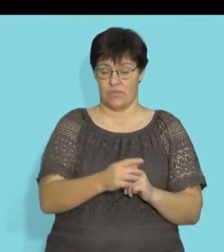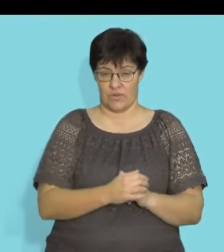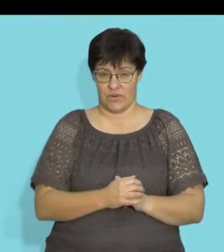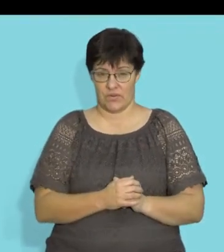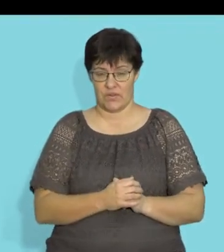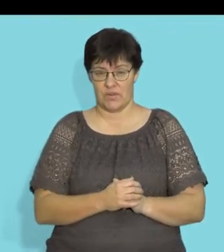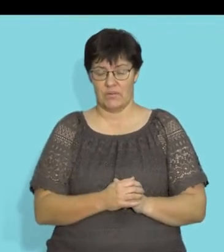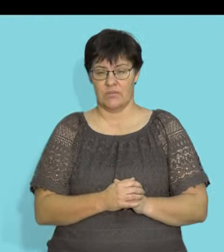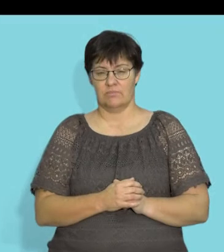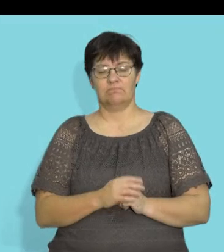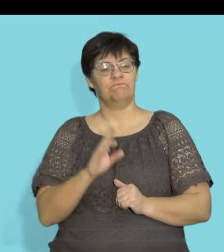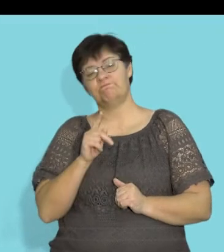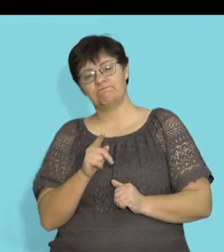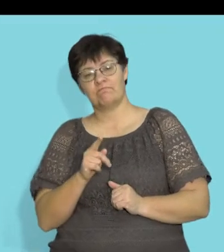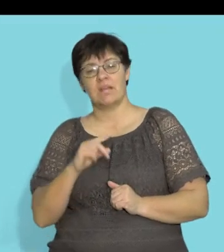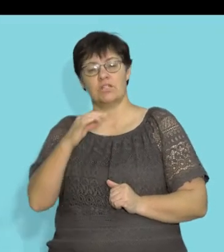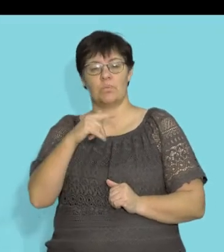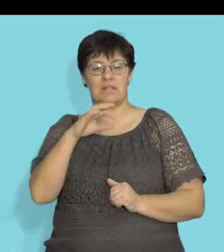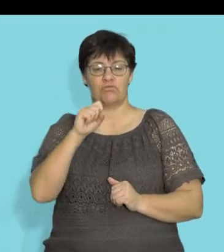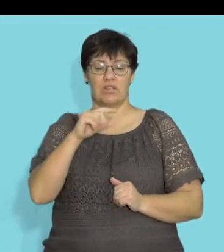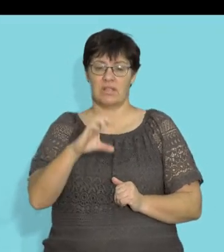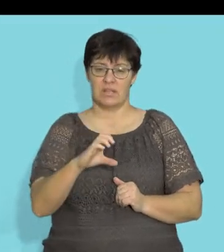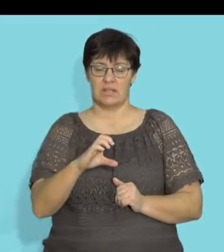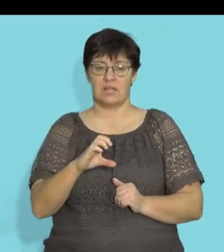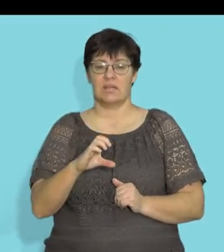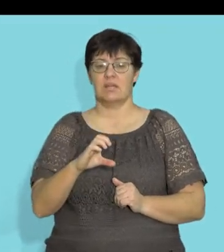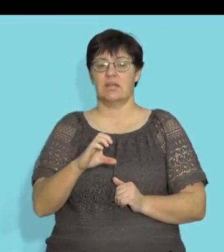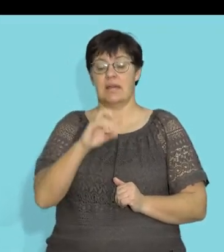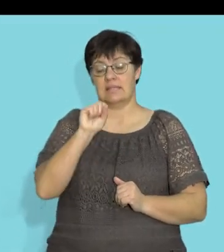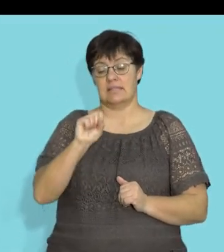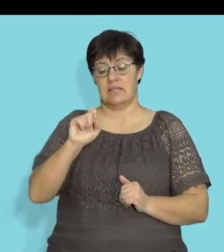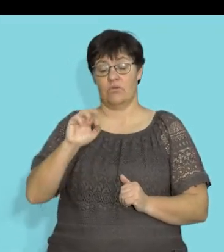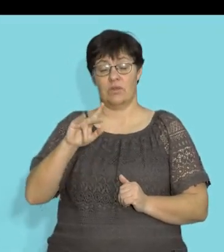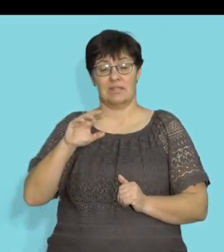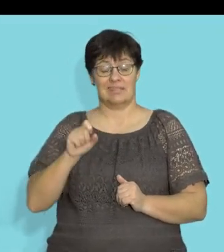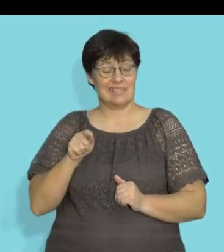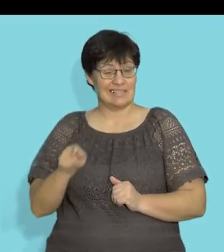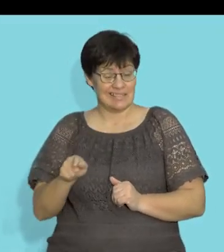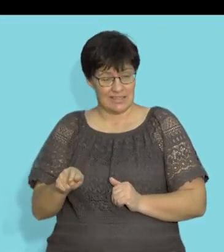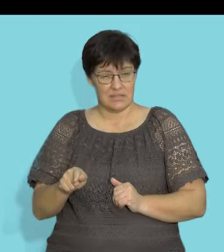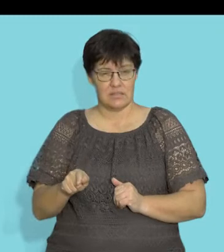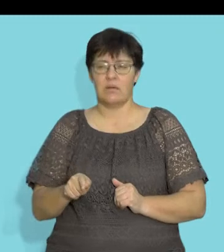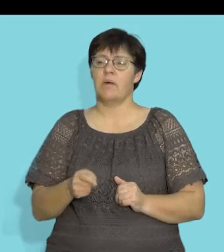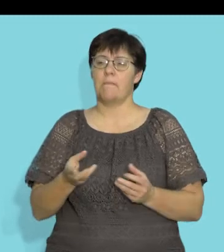So guys, we've been asked to consider the geometric series that goes